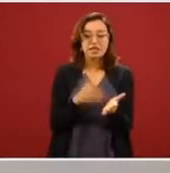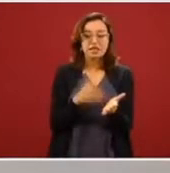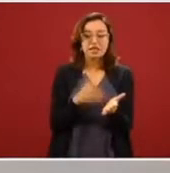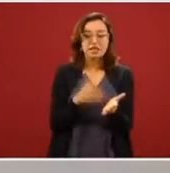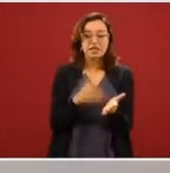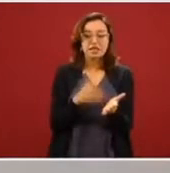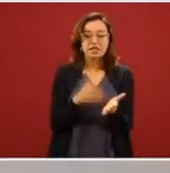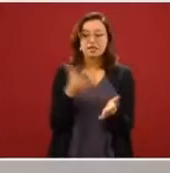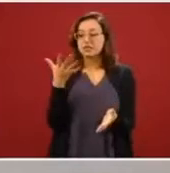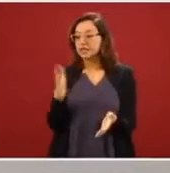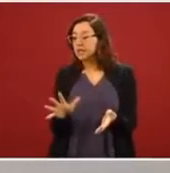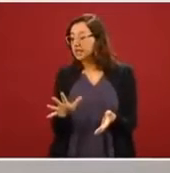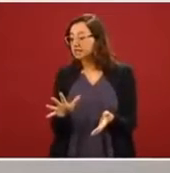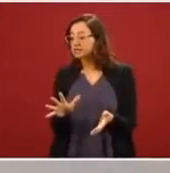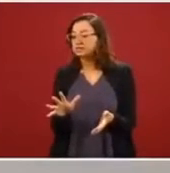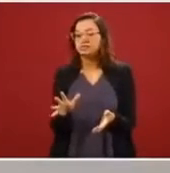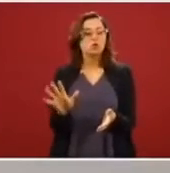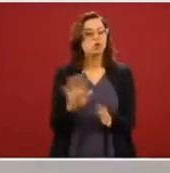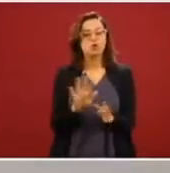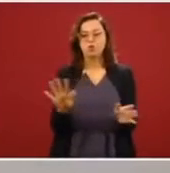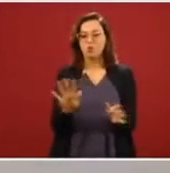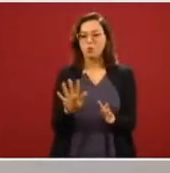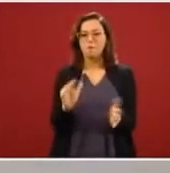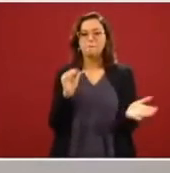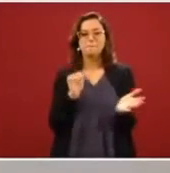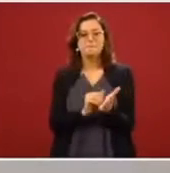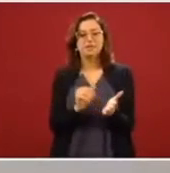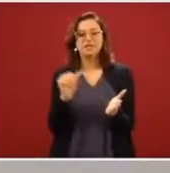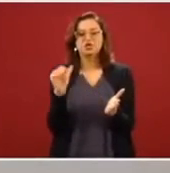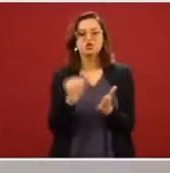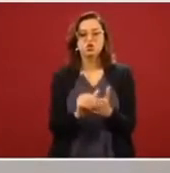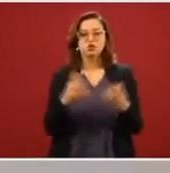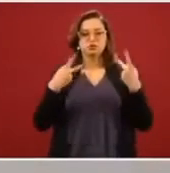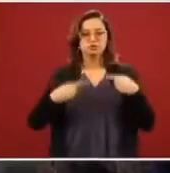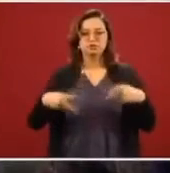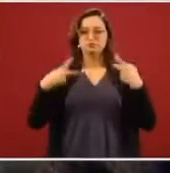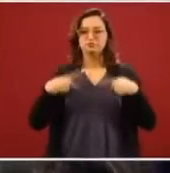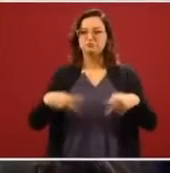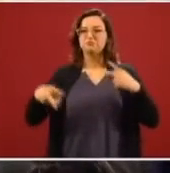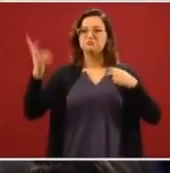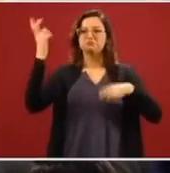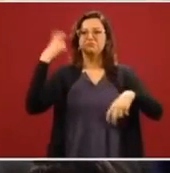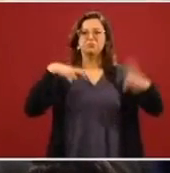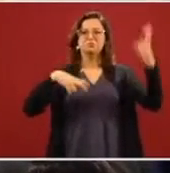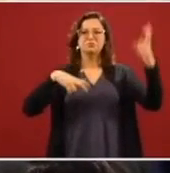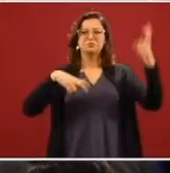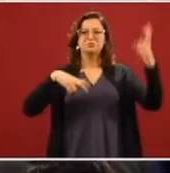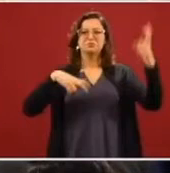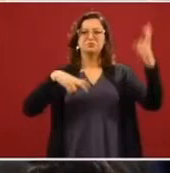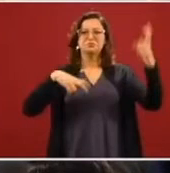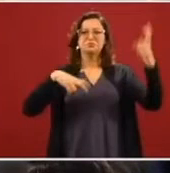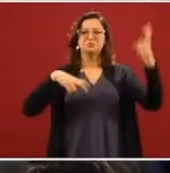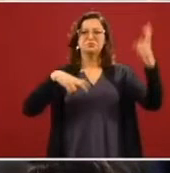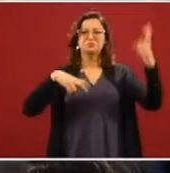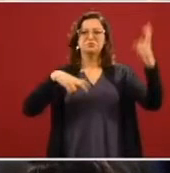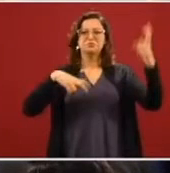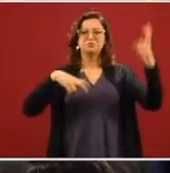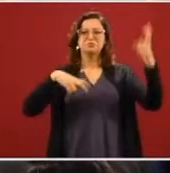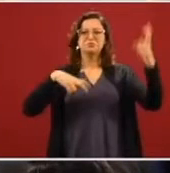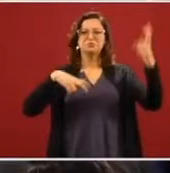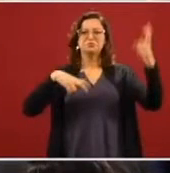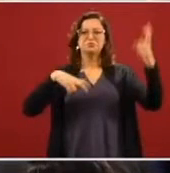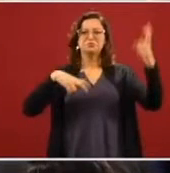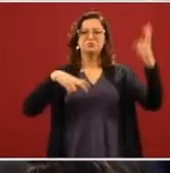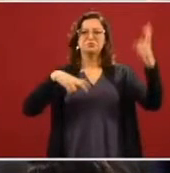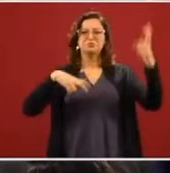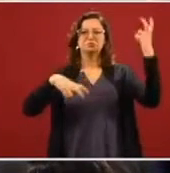hundreds, or thousands. millones Millions de personas que of van de un sitio a otro. people that go from one